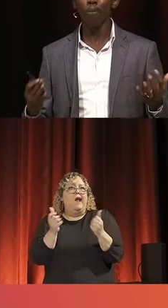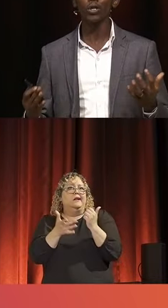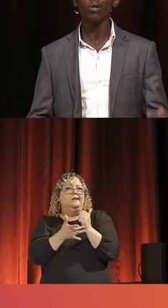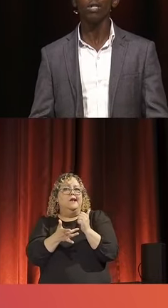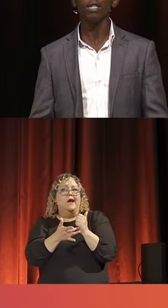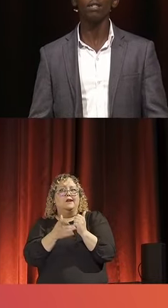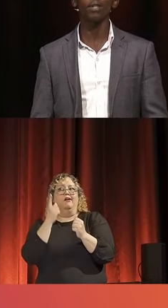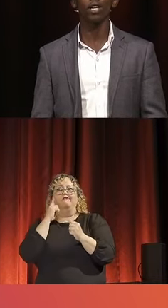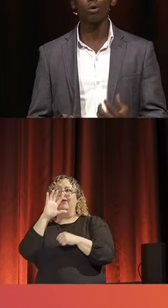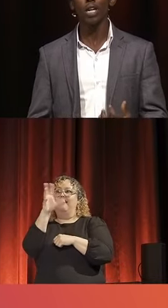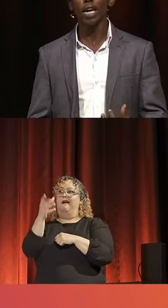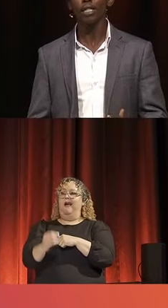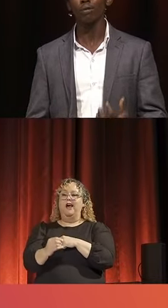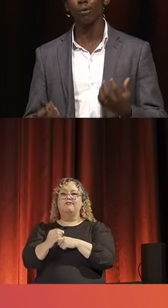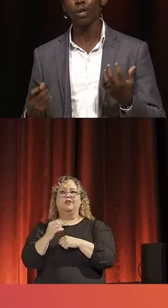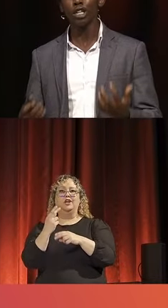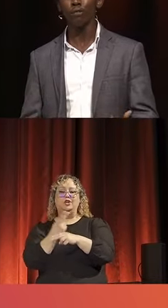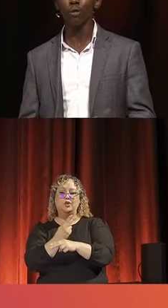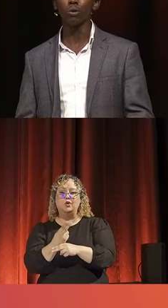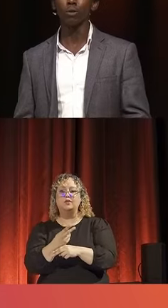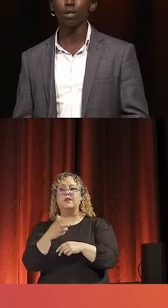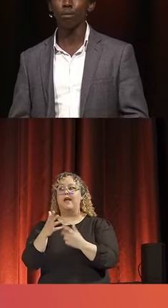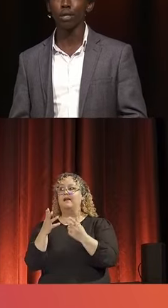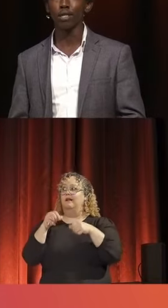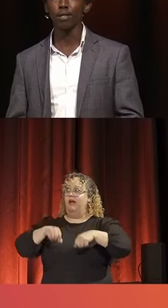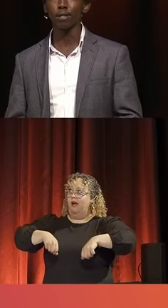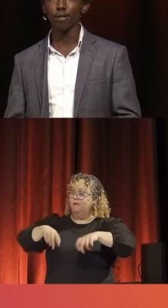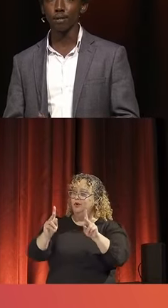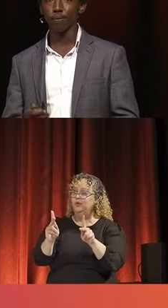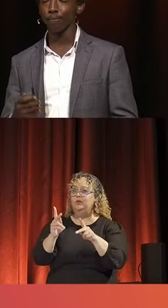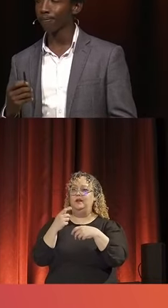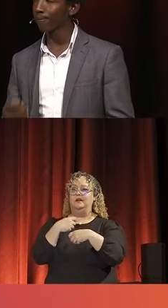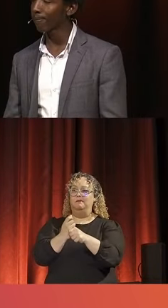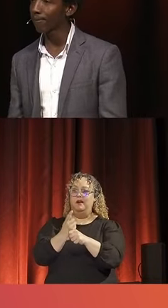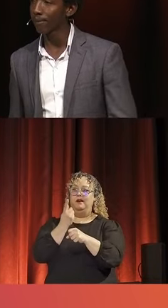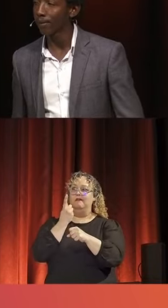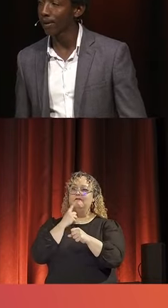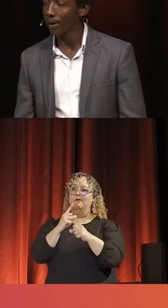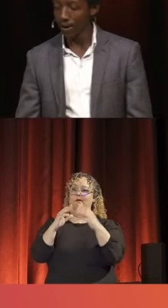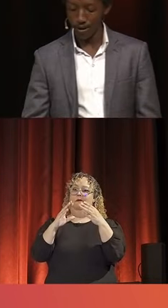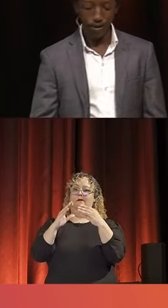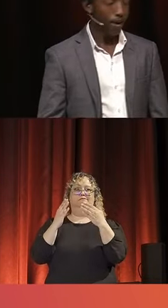and the opportunities that it creates for individuals and communities.